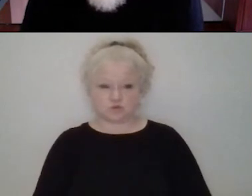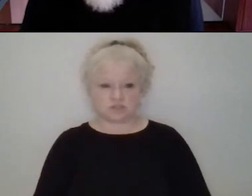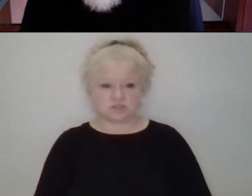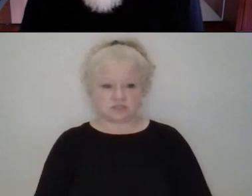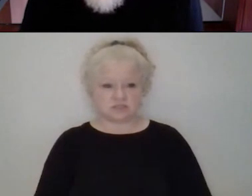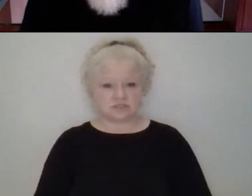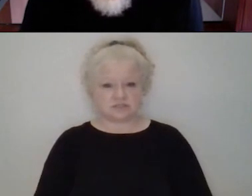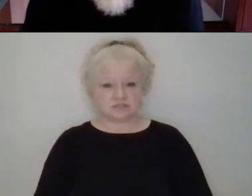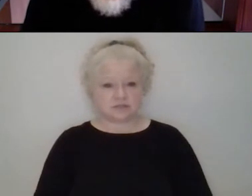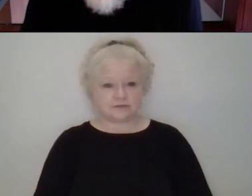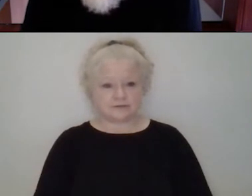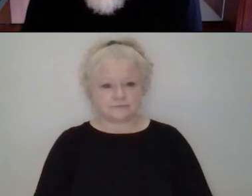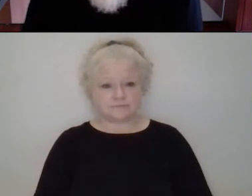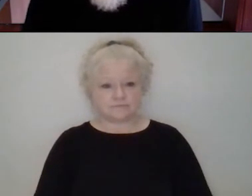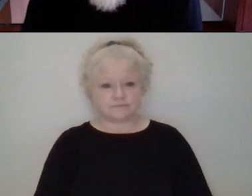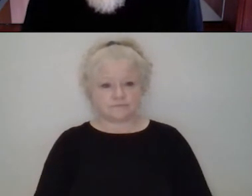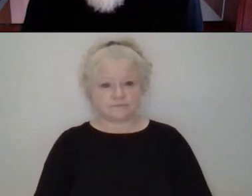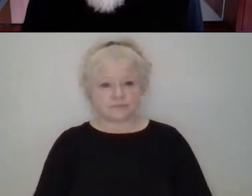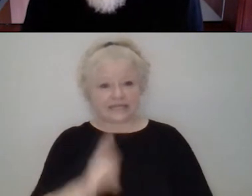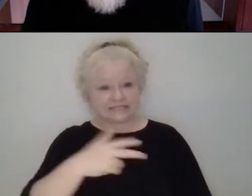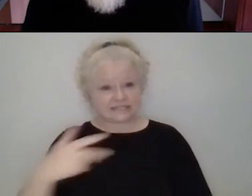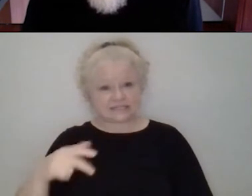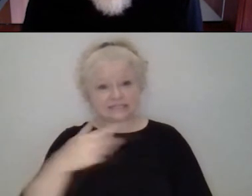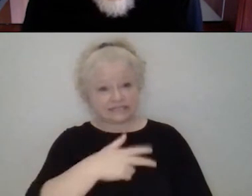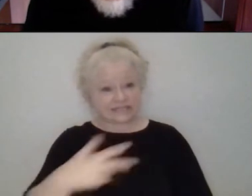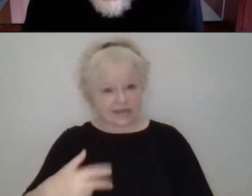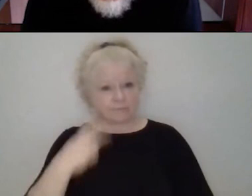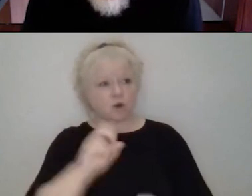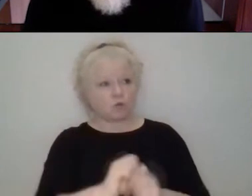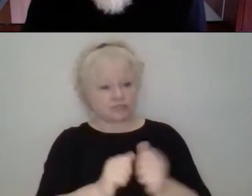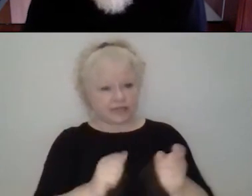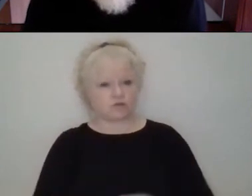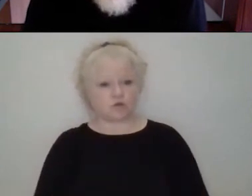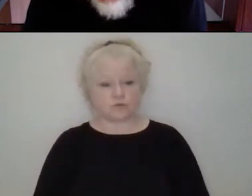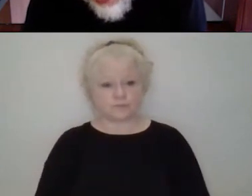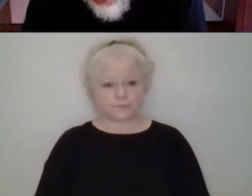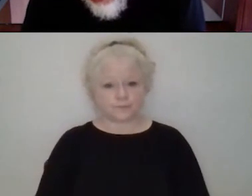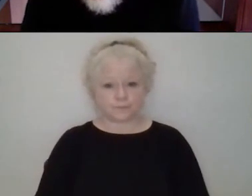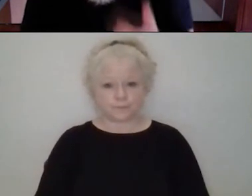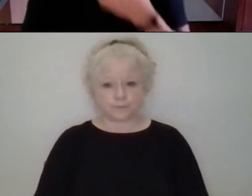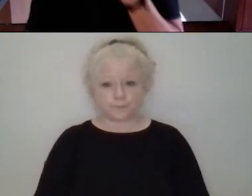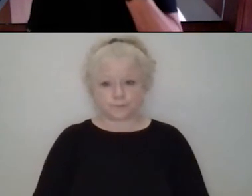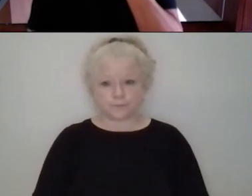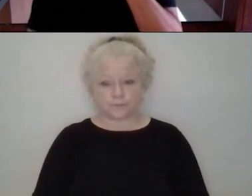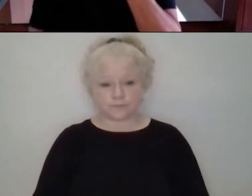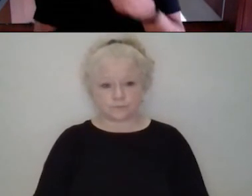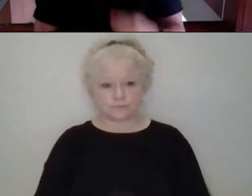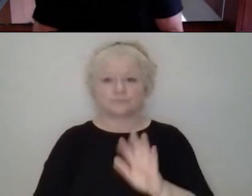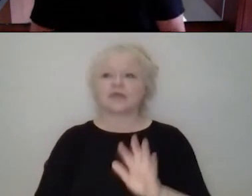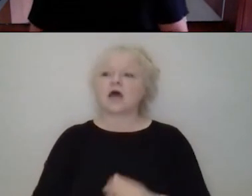that is in Denmark that I admire, and now we're working together. Hector, so first of all, I have to say